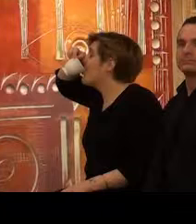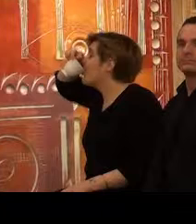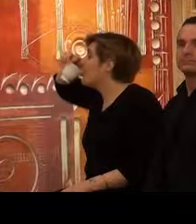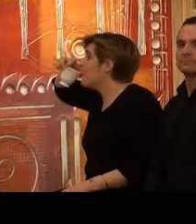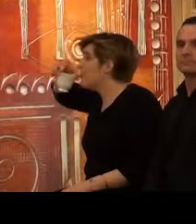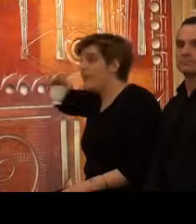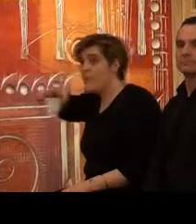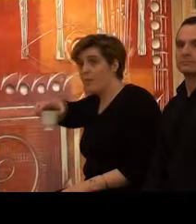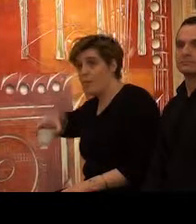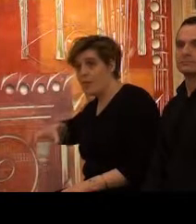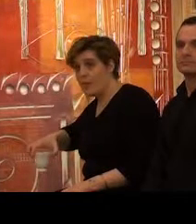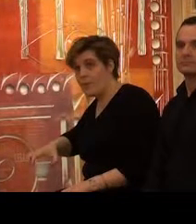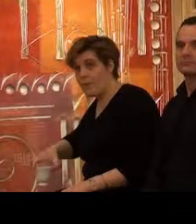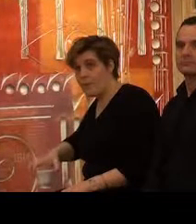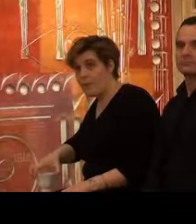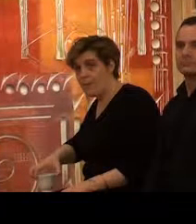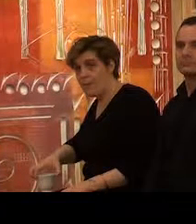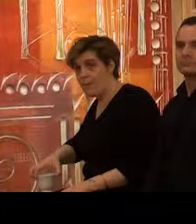going to do it?